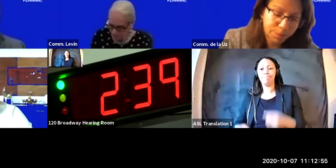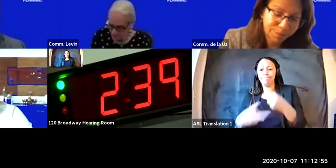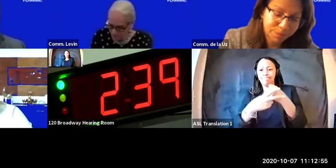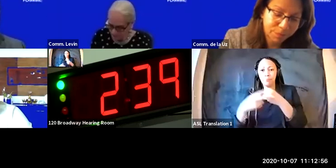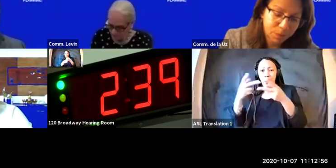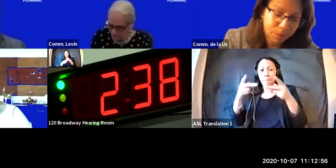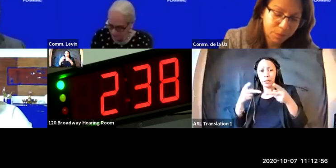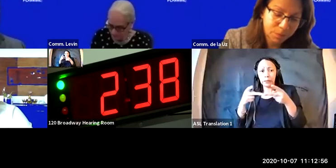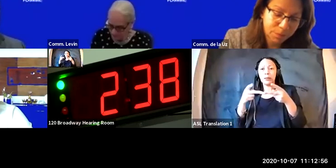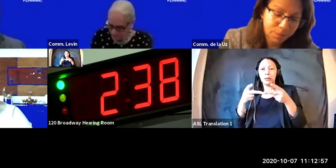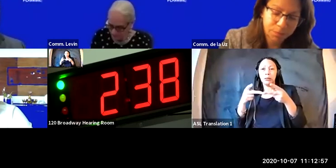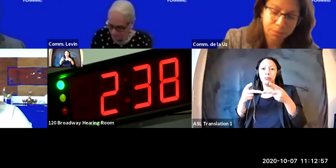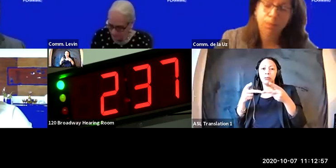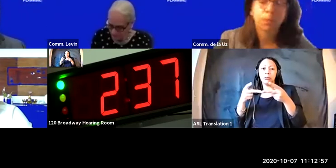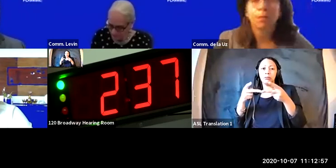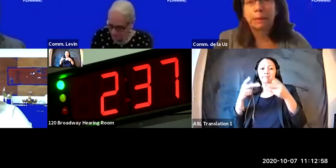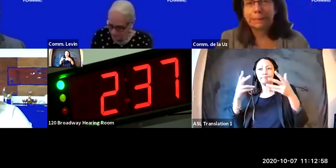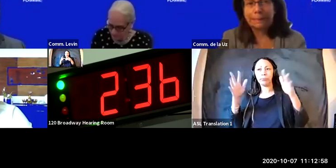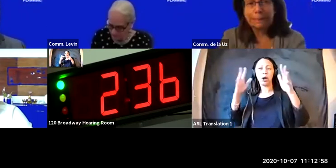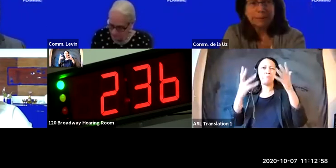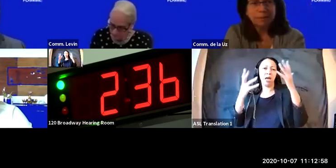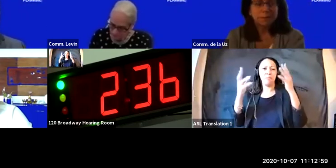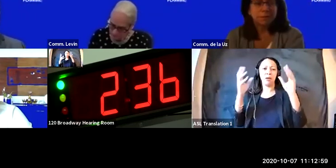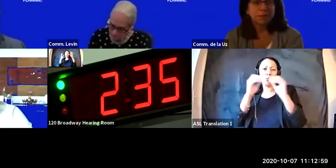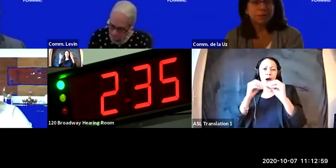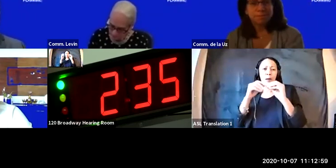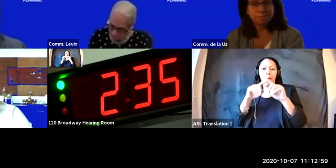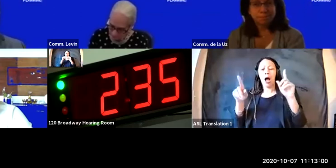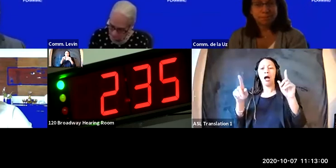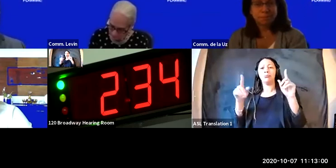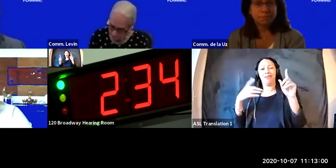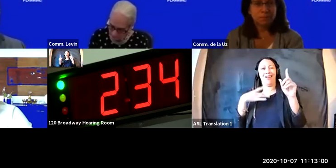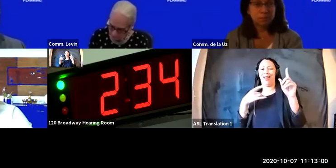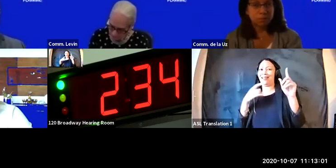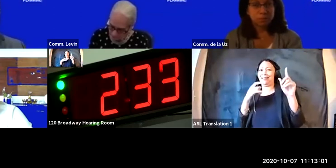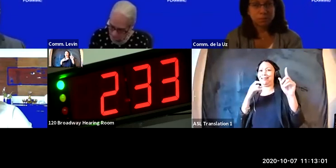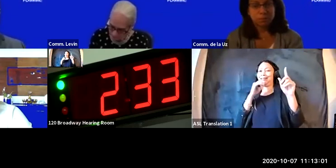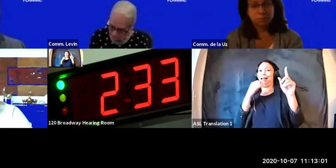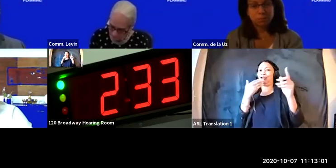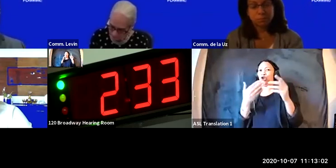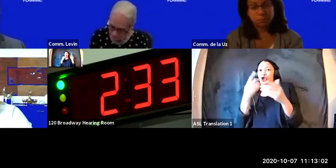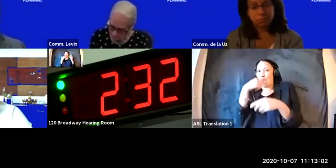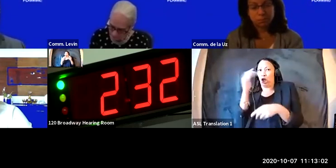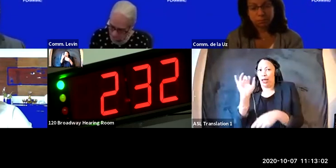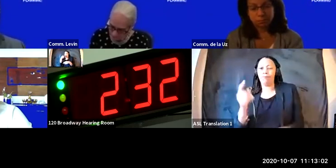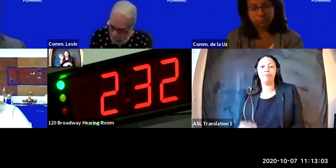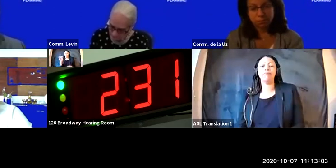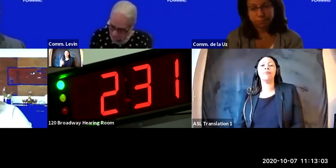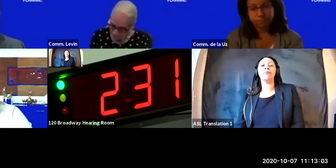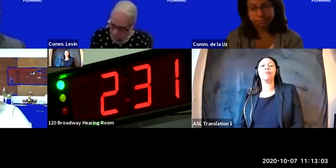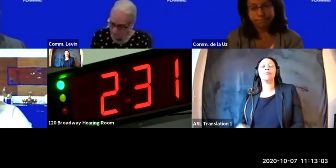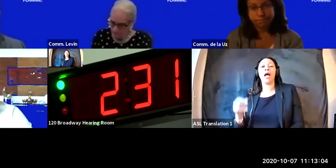it might be attractive. I find it very unsightly. It's very visible from the circle. I traveled down Prospect